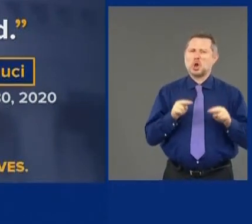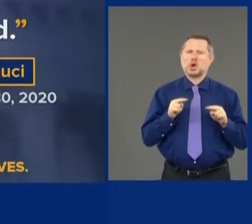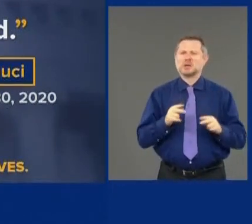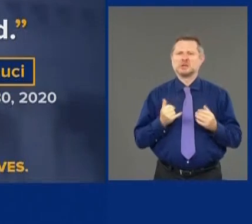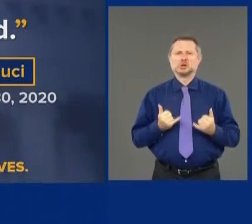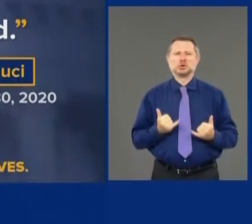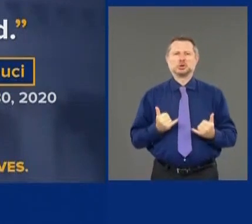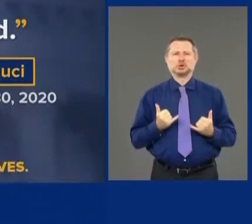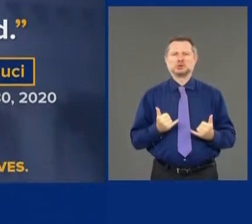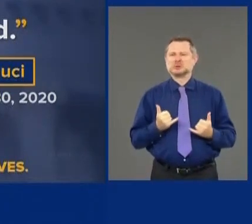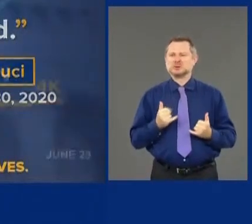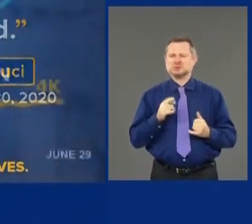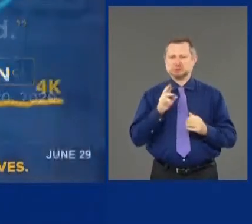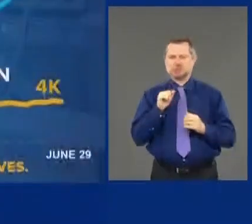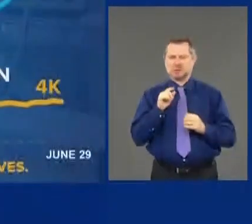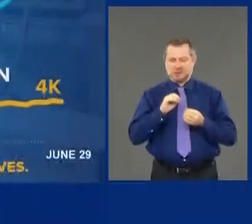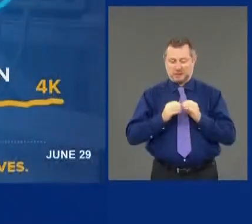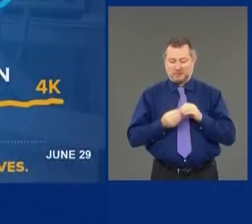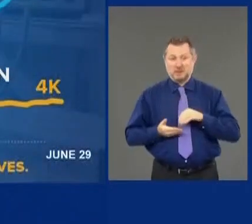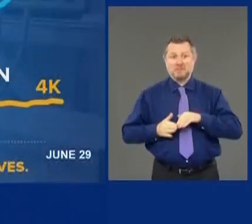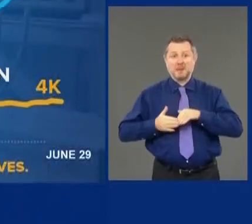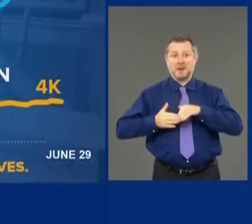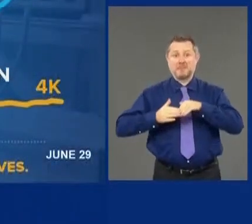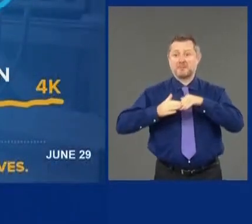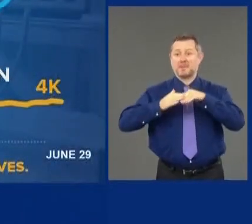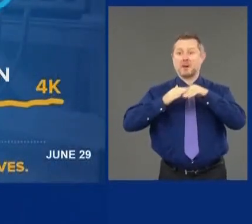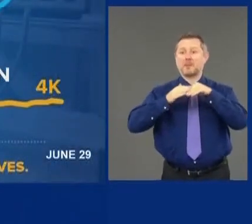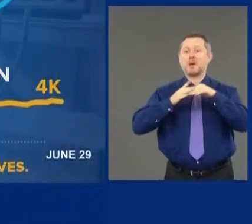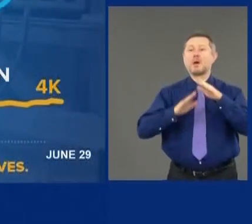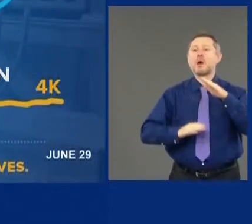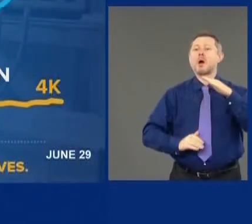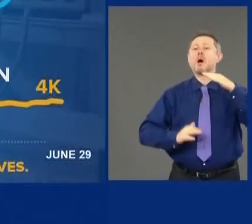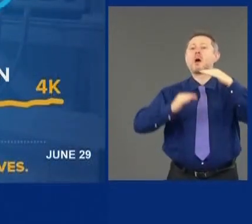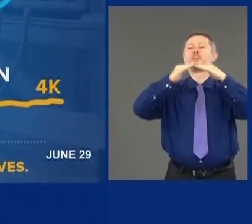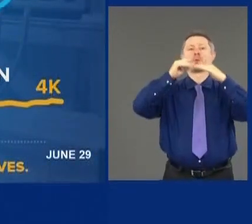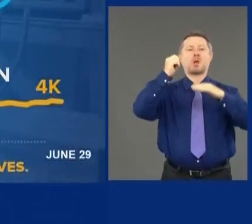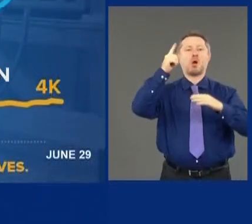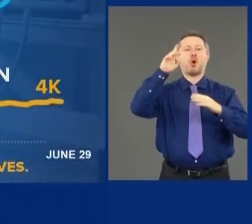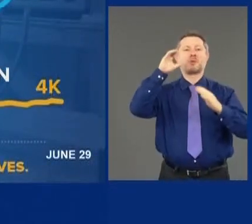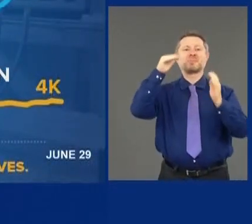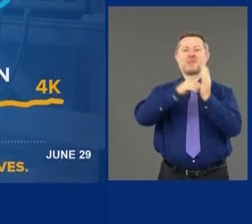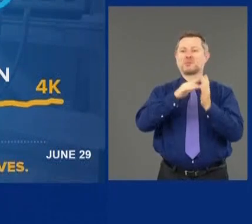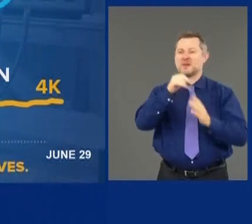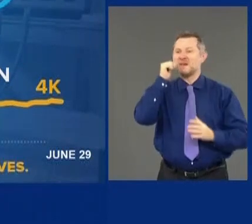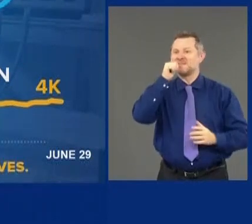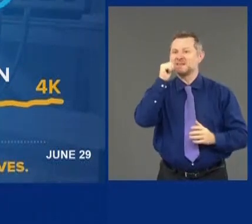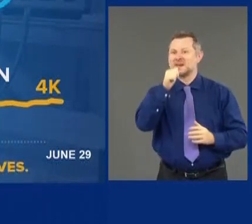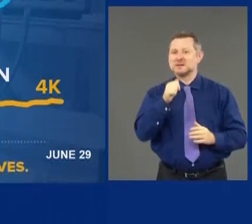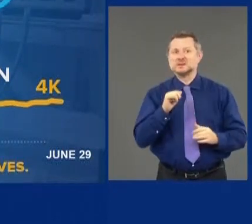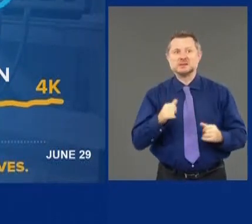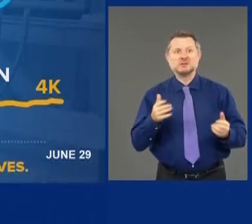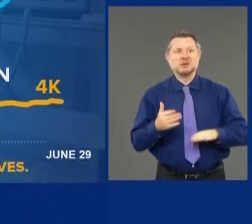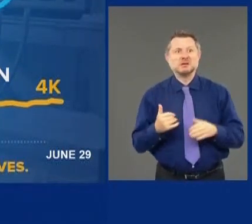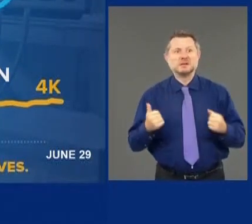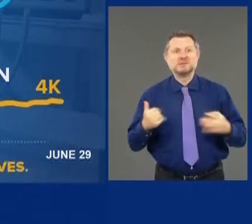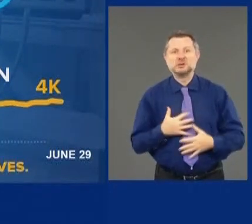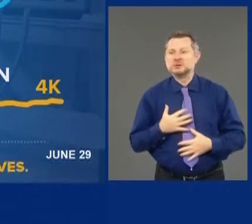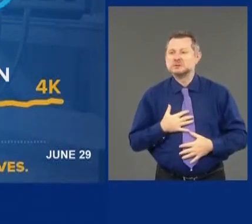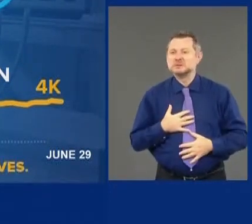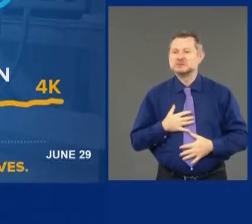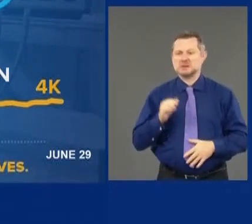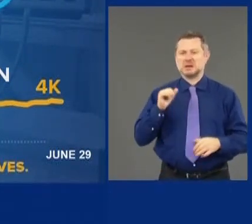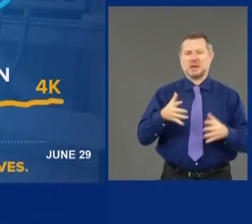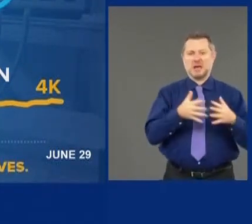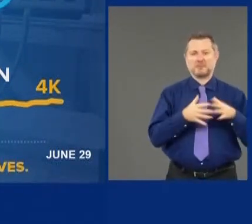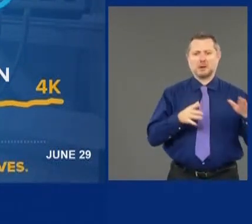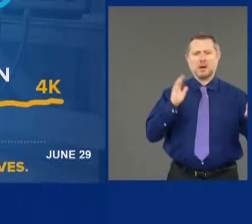day. That, my friends, is frightening. You look at where this country is compared to the European Union, which